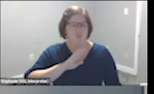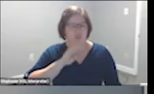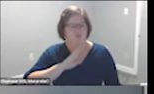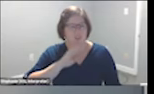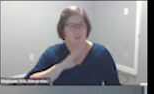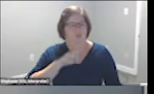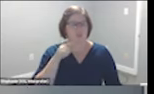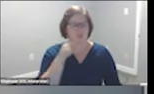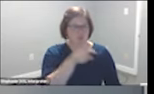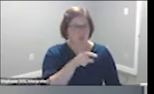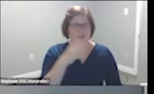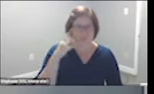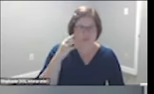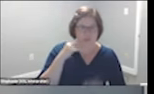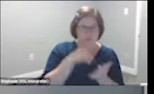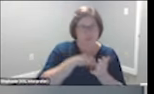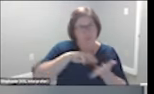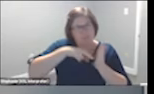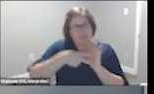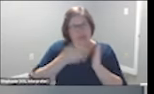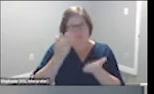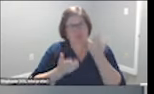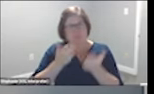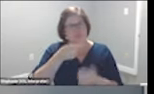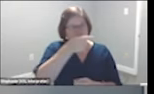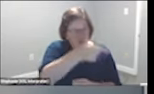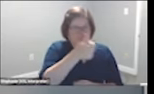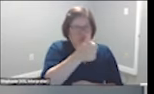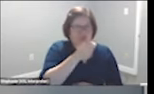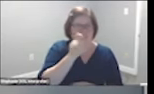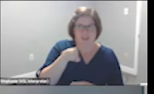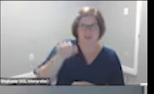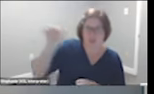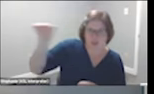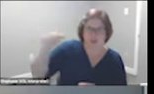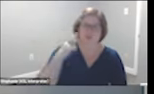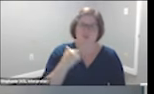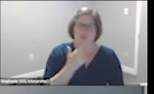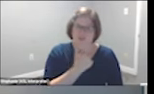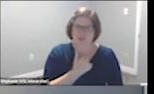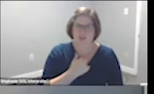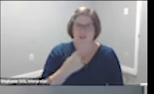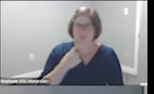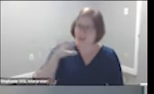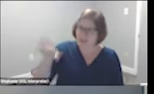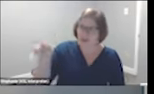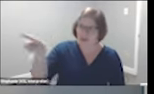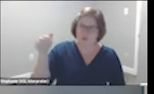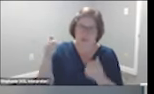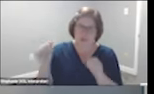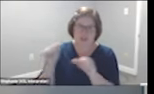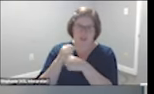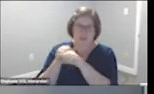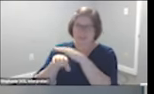this, you might be the one who have to point out to the restaurant that they have tried to make it accessible, but they